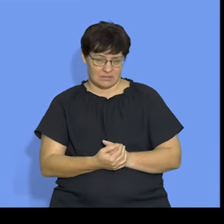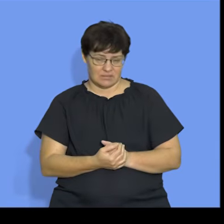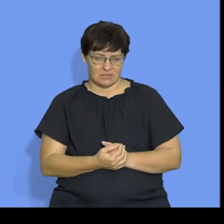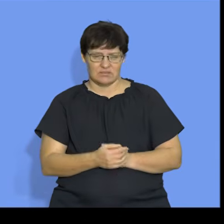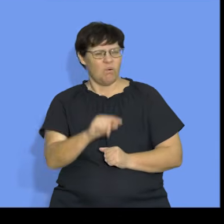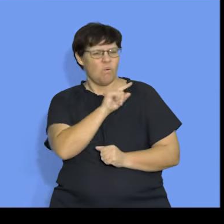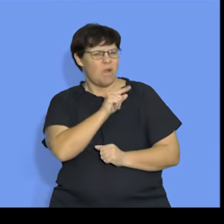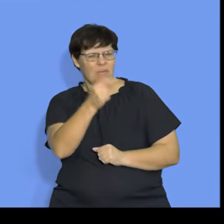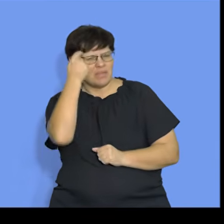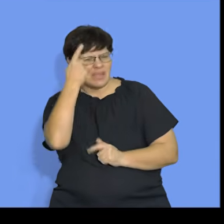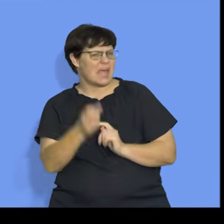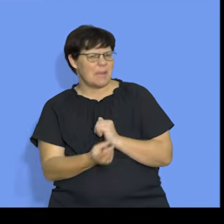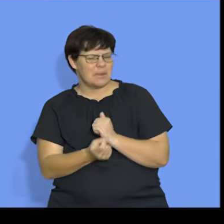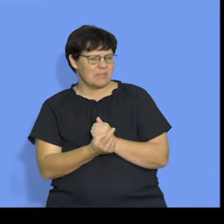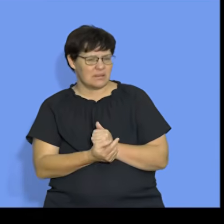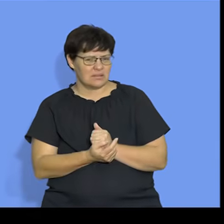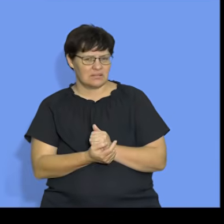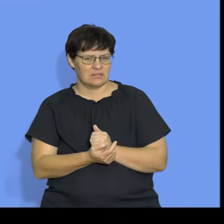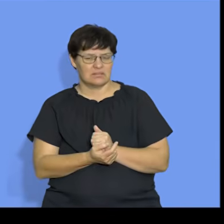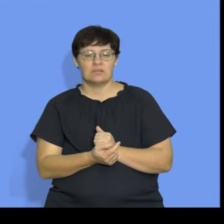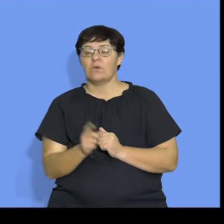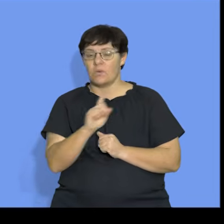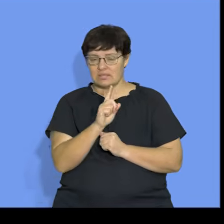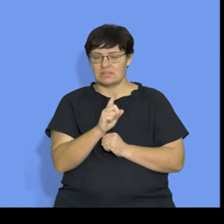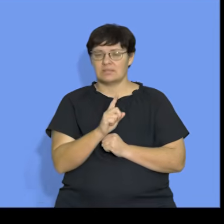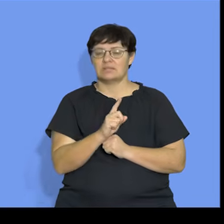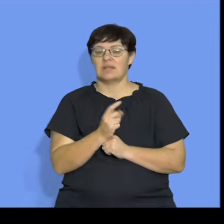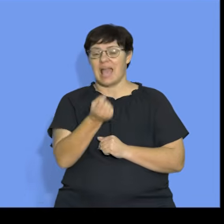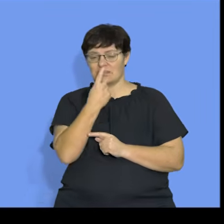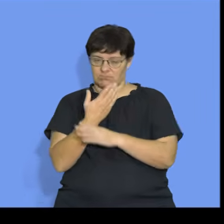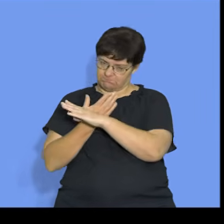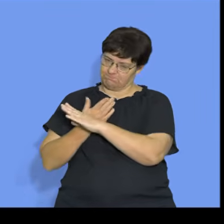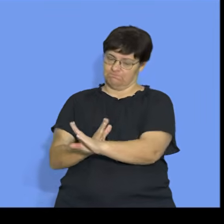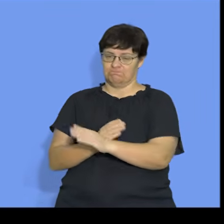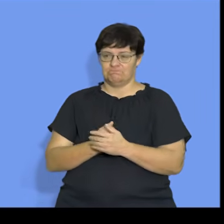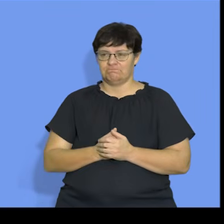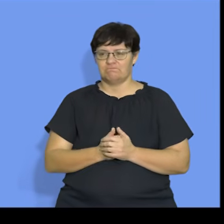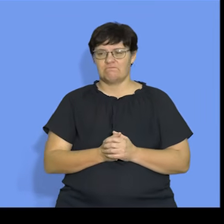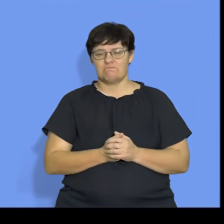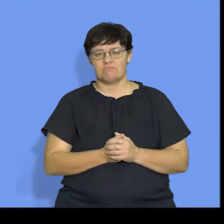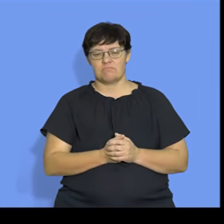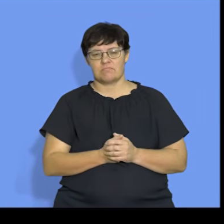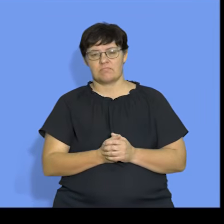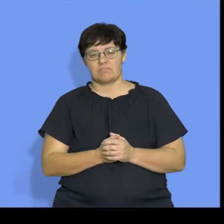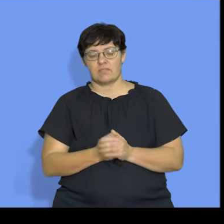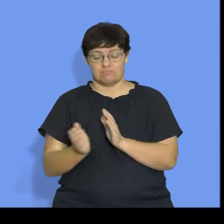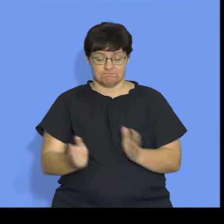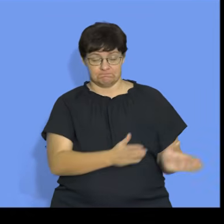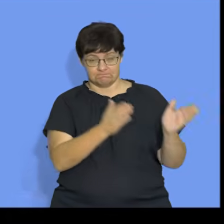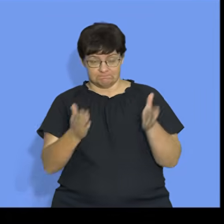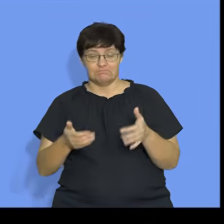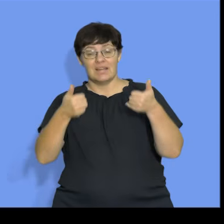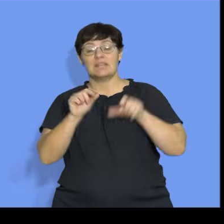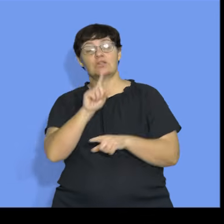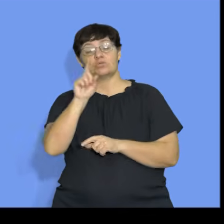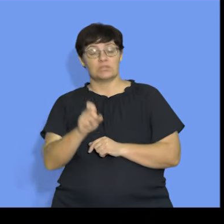do you think this is the case? And it's called antibiotic resistance. Now the next question asks